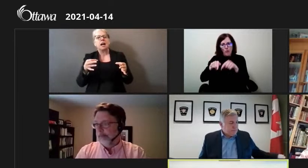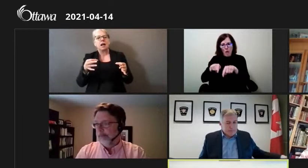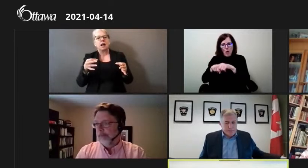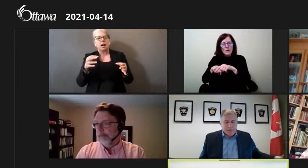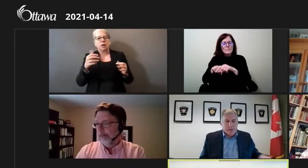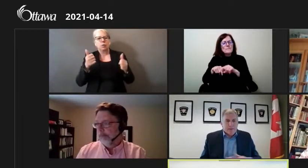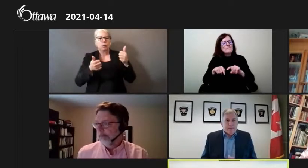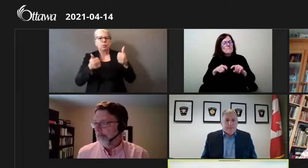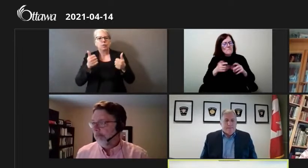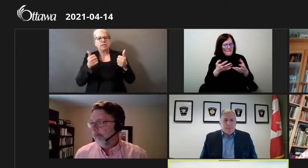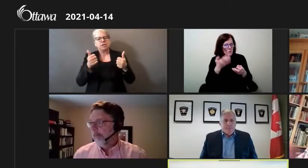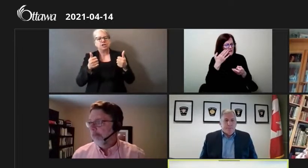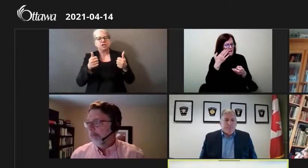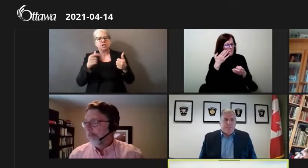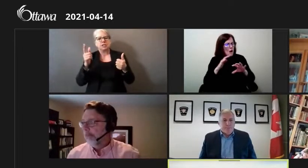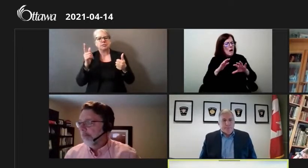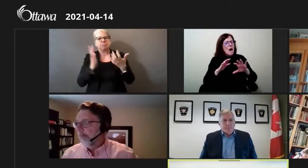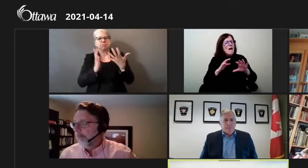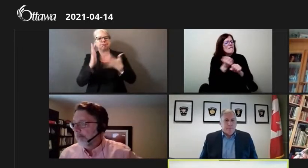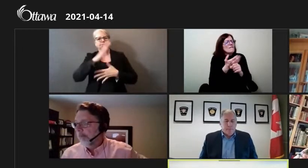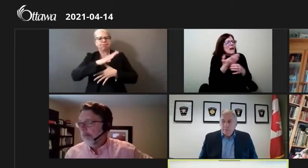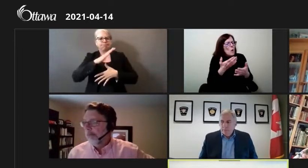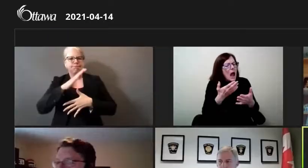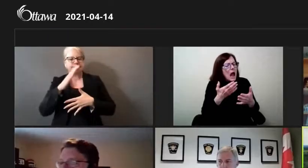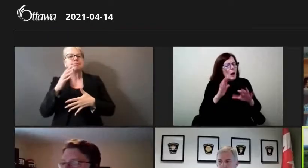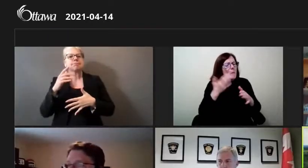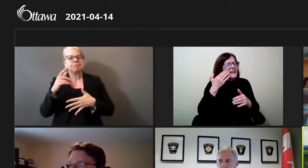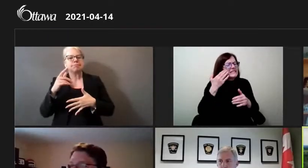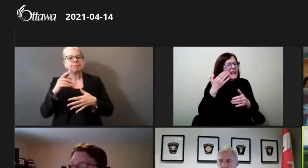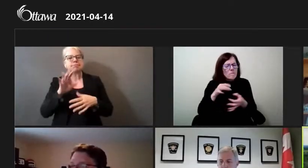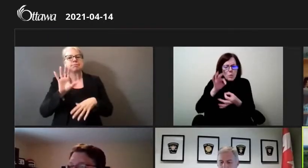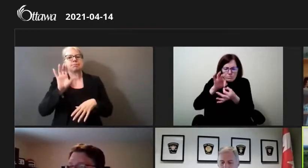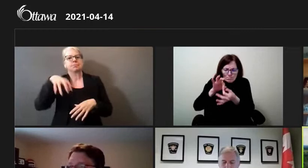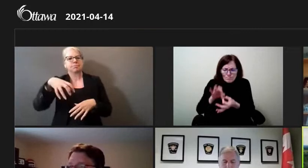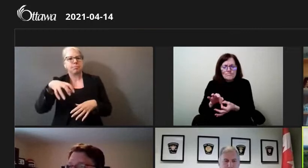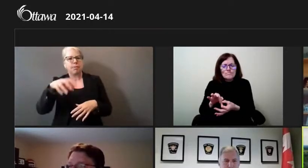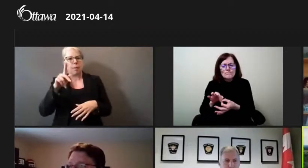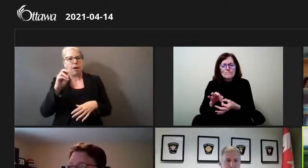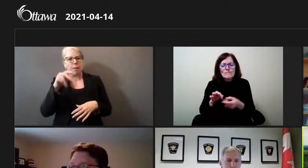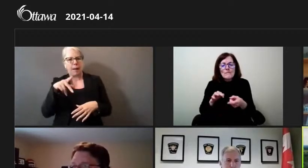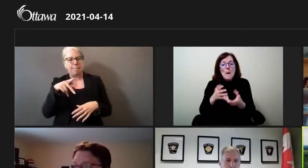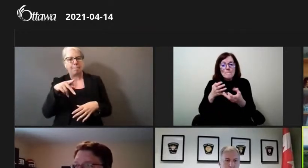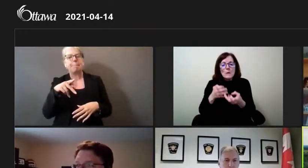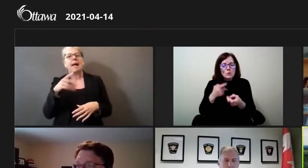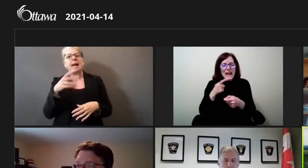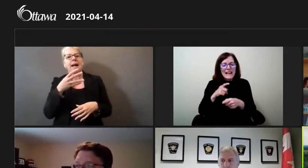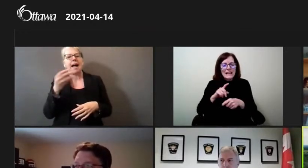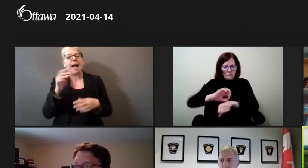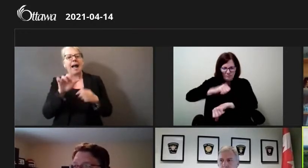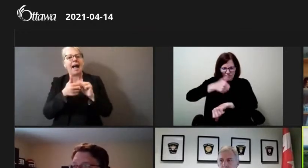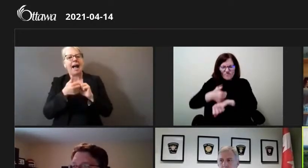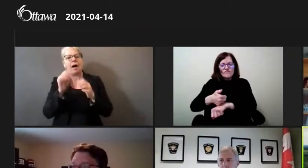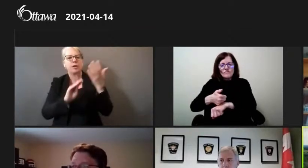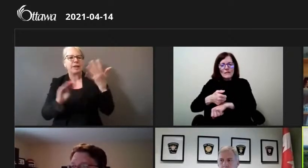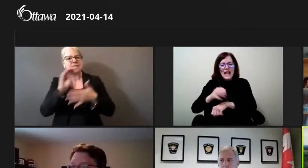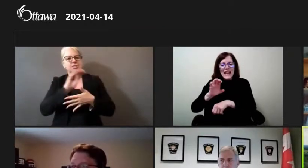what would necessitate a pop-up, and how do you get to the top of the list,